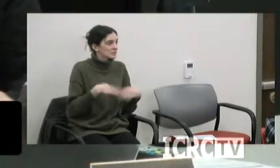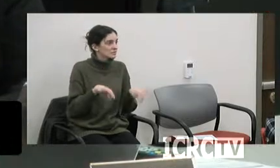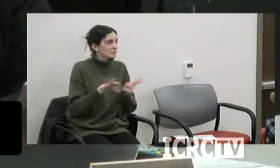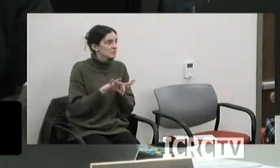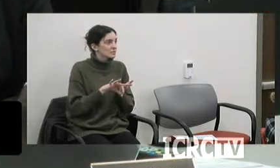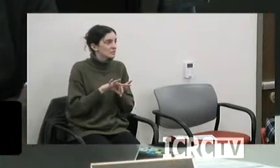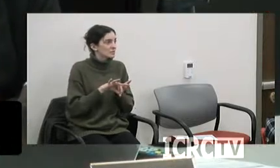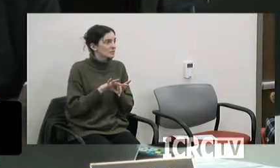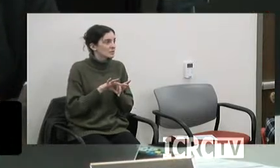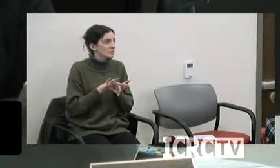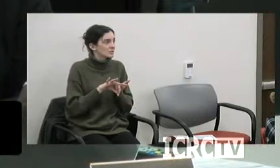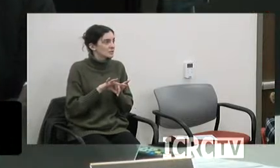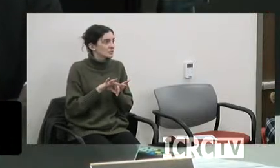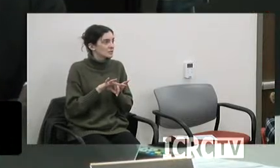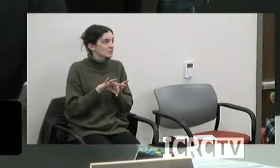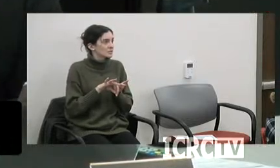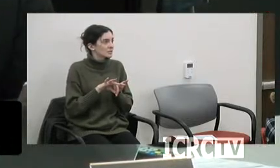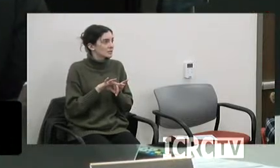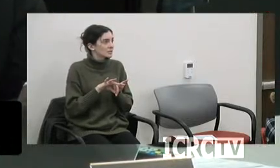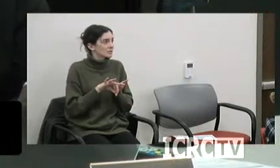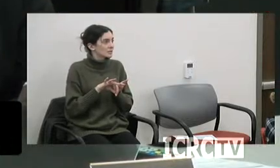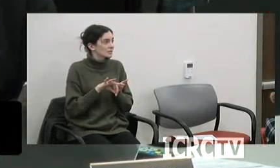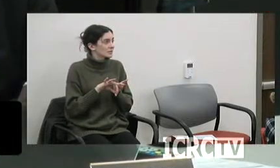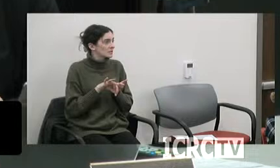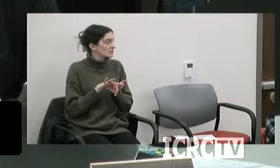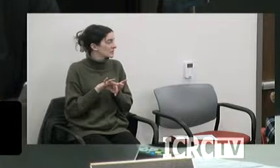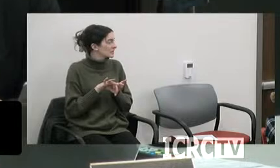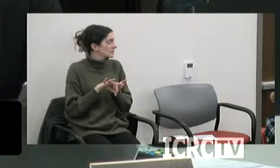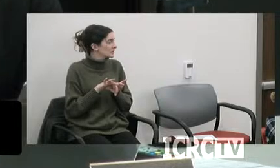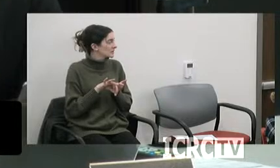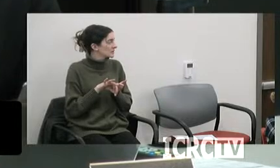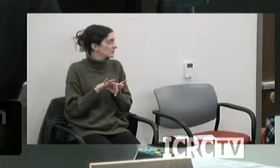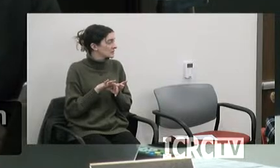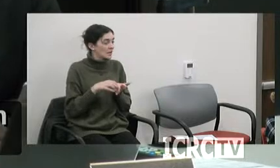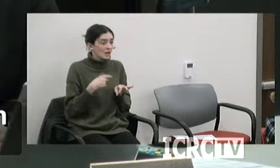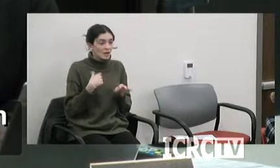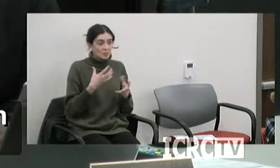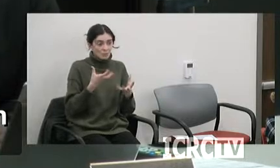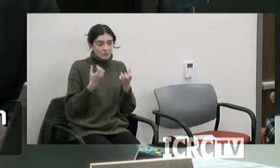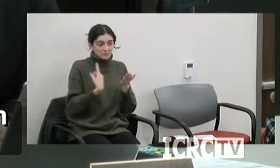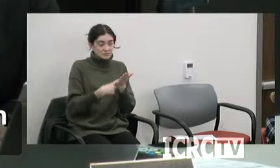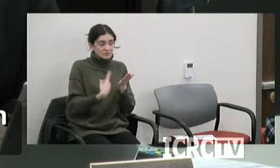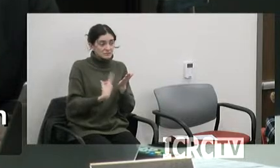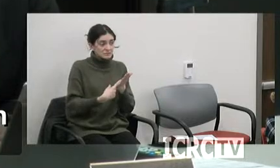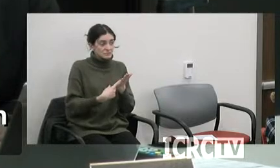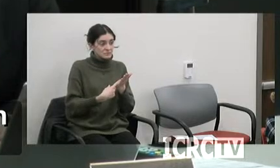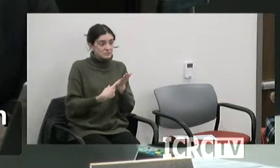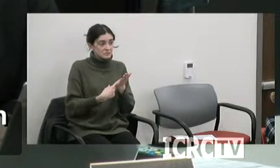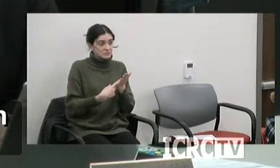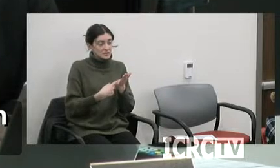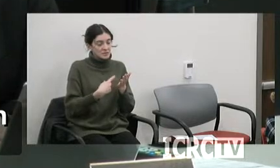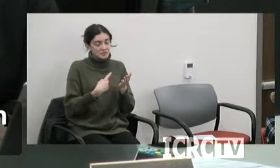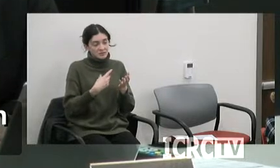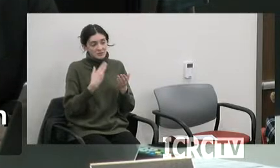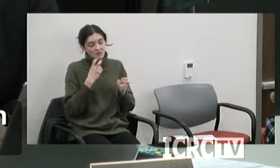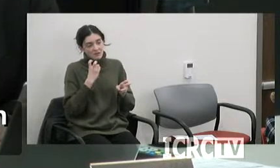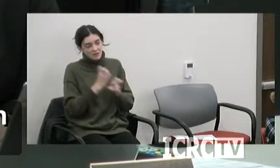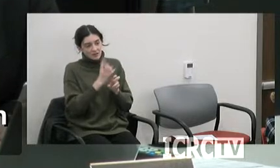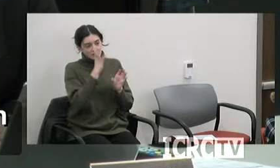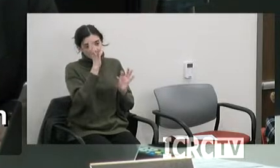item. I just wanted to let everyone know that I've made the difficult decision